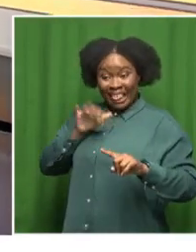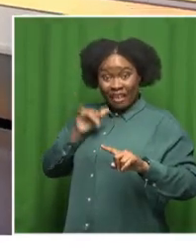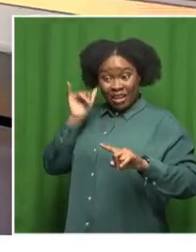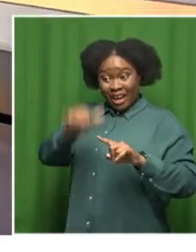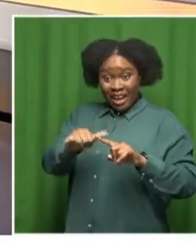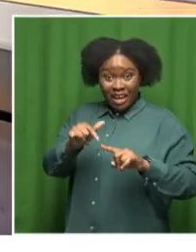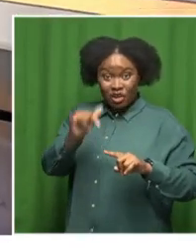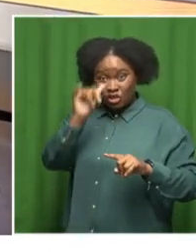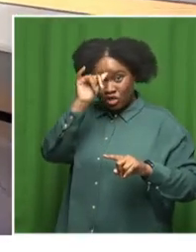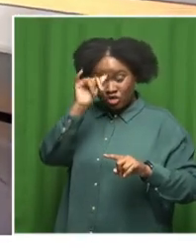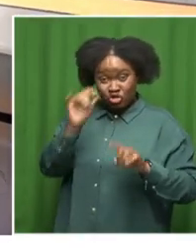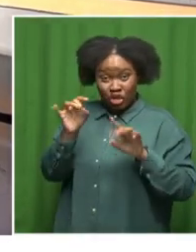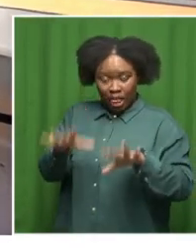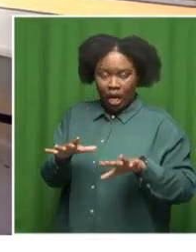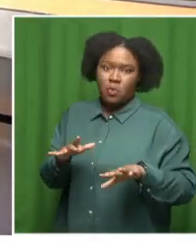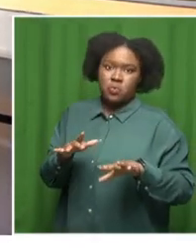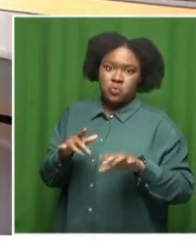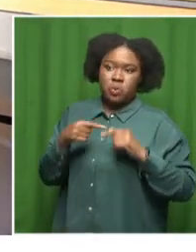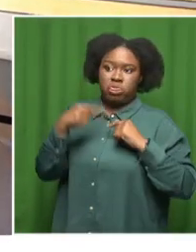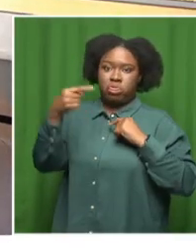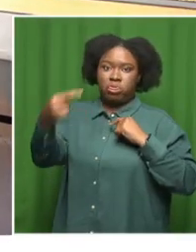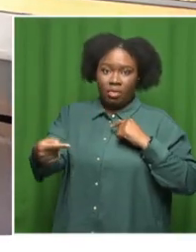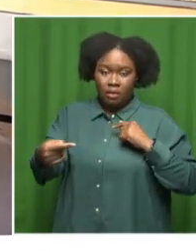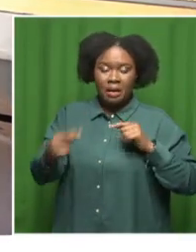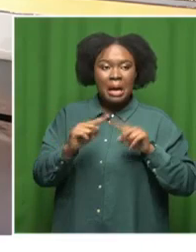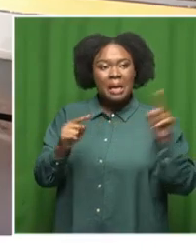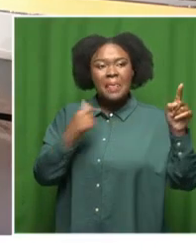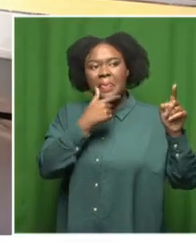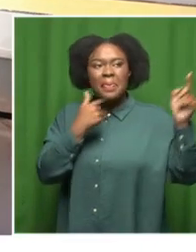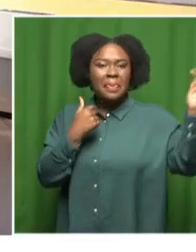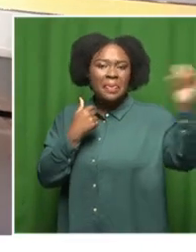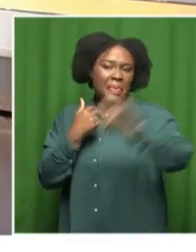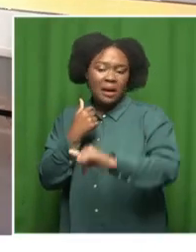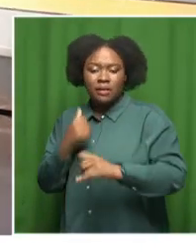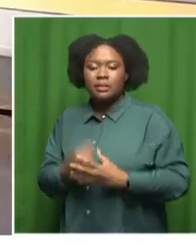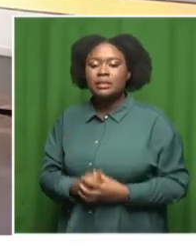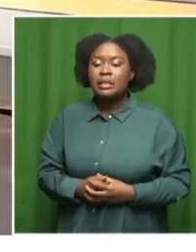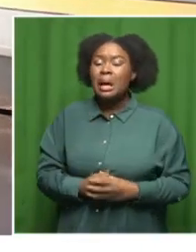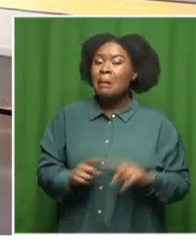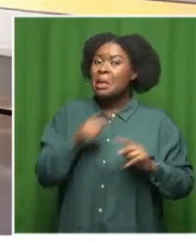So the guys have had game time, they've had time out in the middle, they've had different match